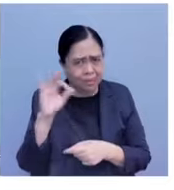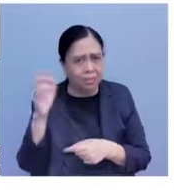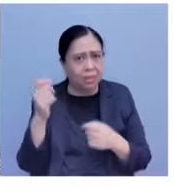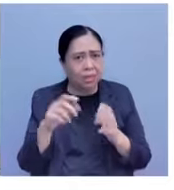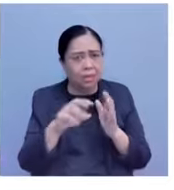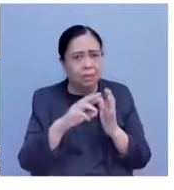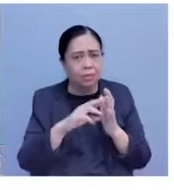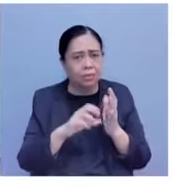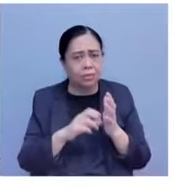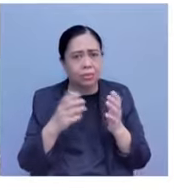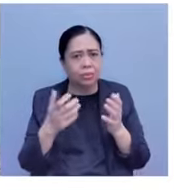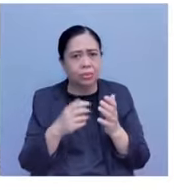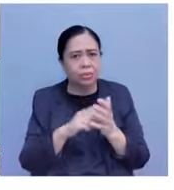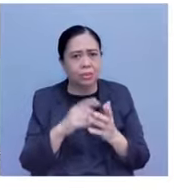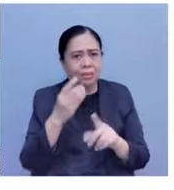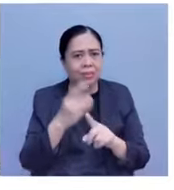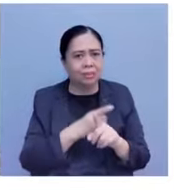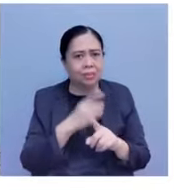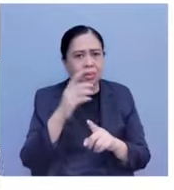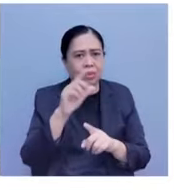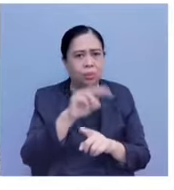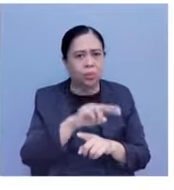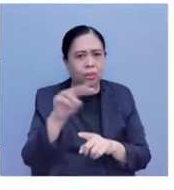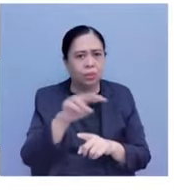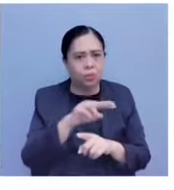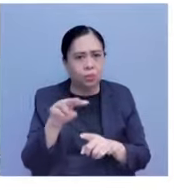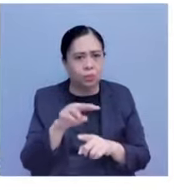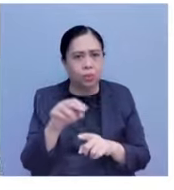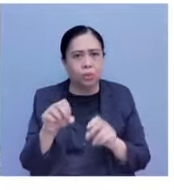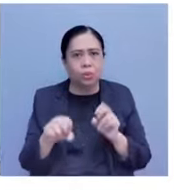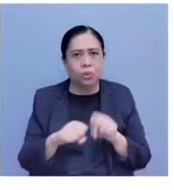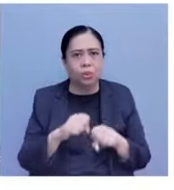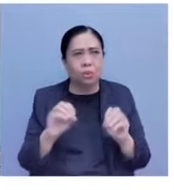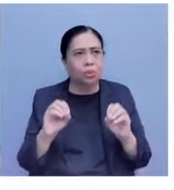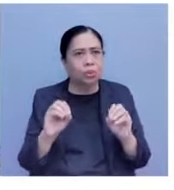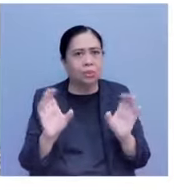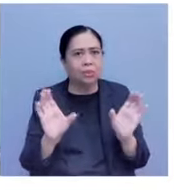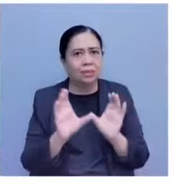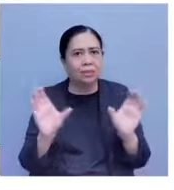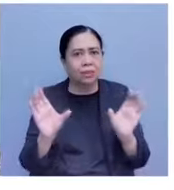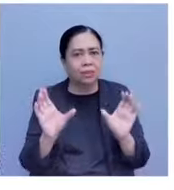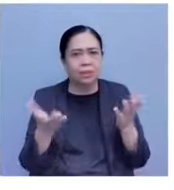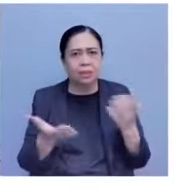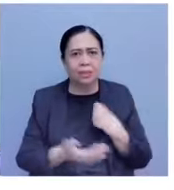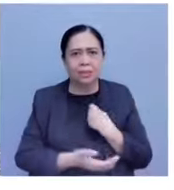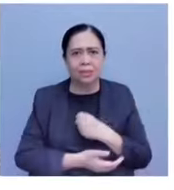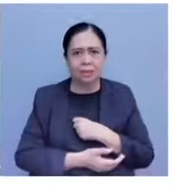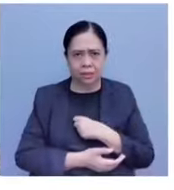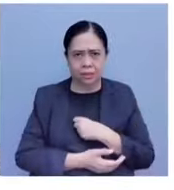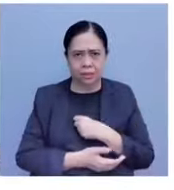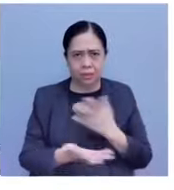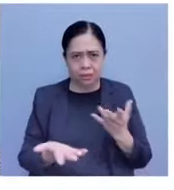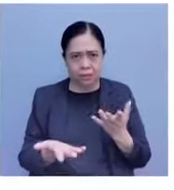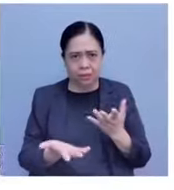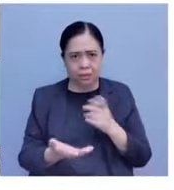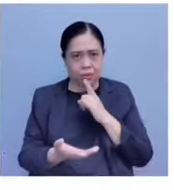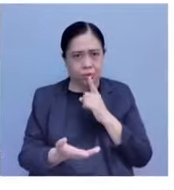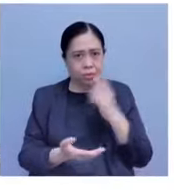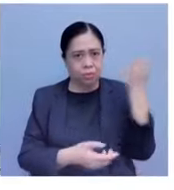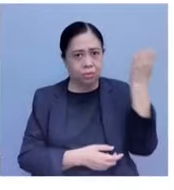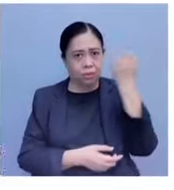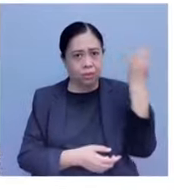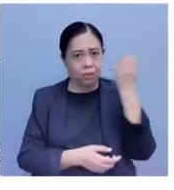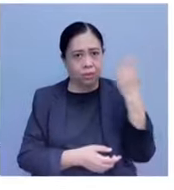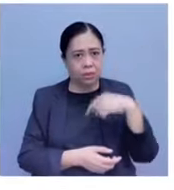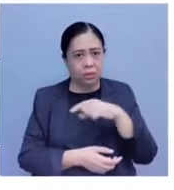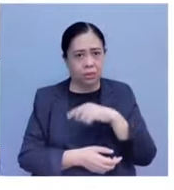was certified in December of 2022. So, but there was no certification in the Senate. So, I mean, if there's really an emergency that we need